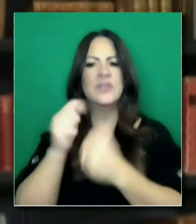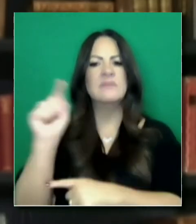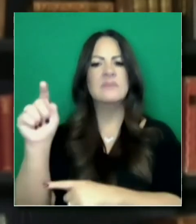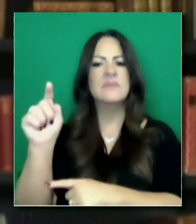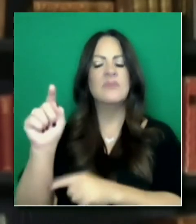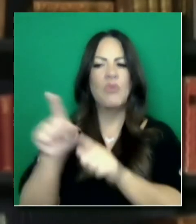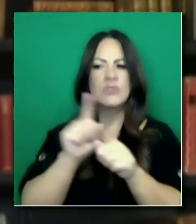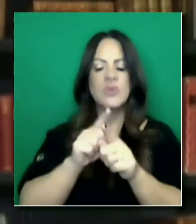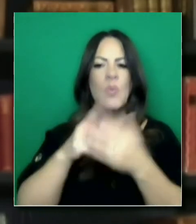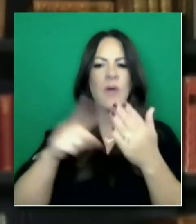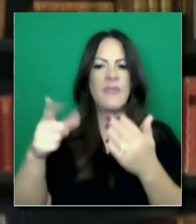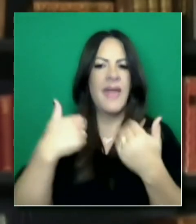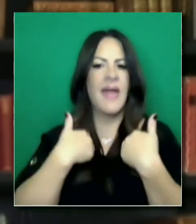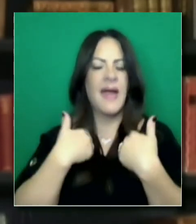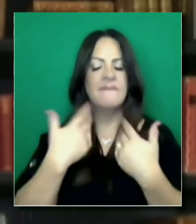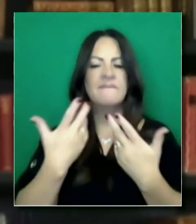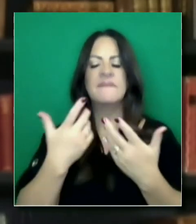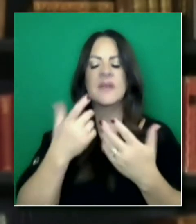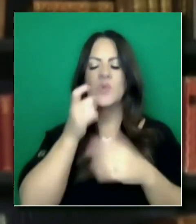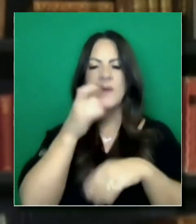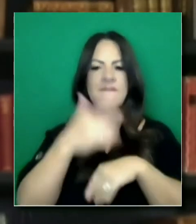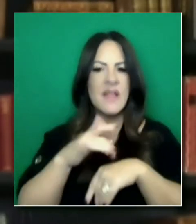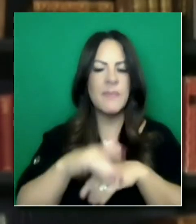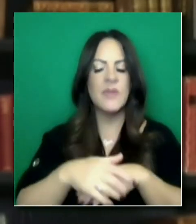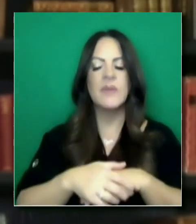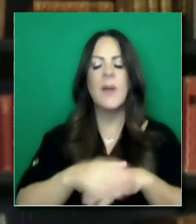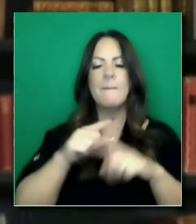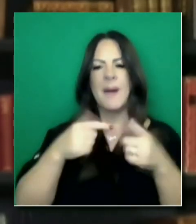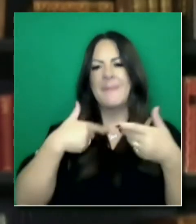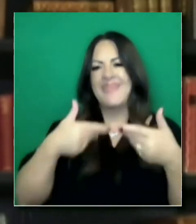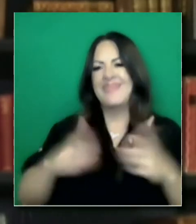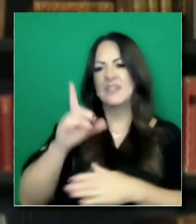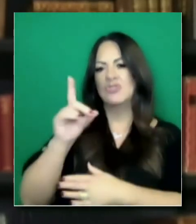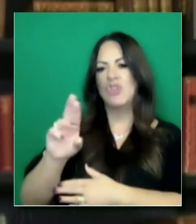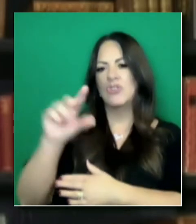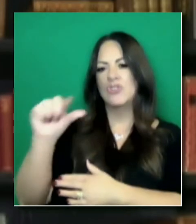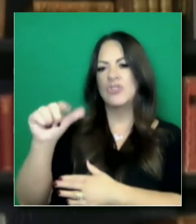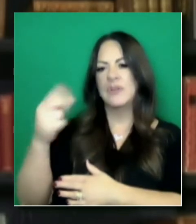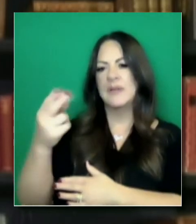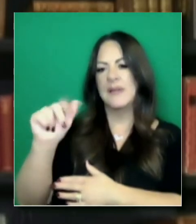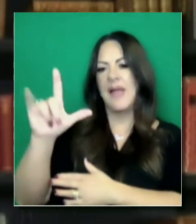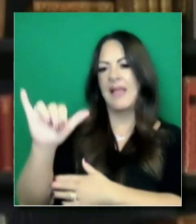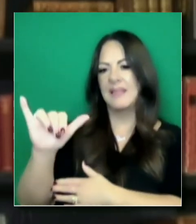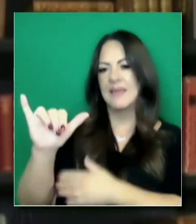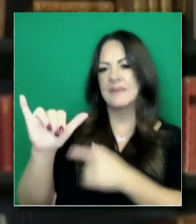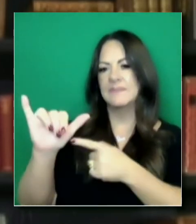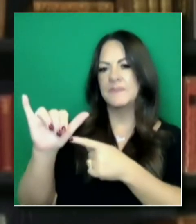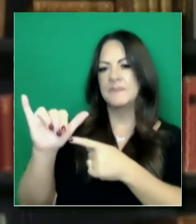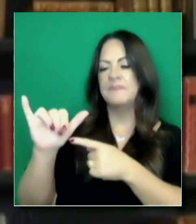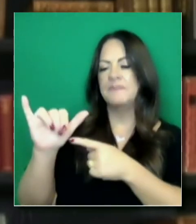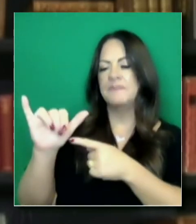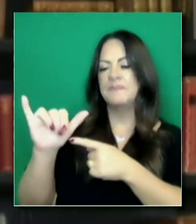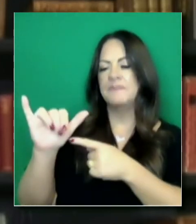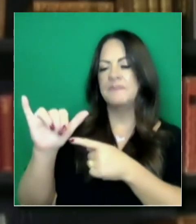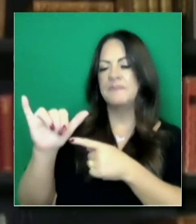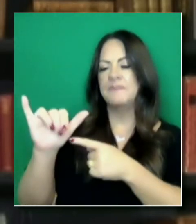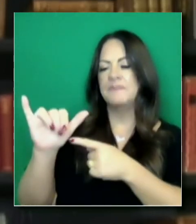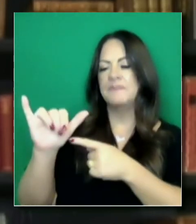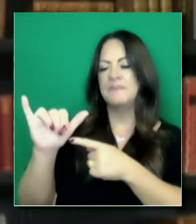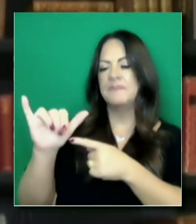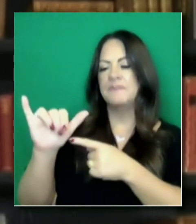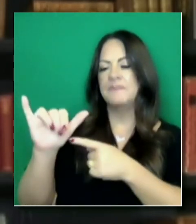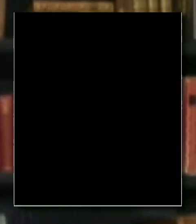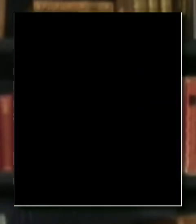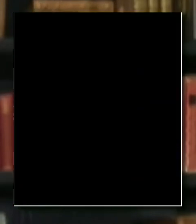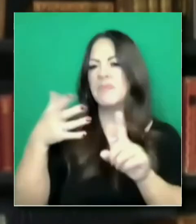cogently, Dr. Galley could also amplify and answer that question. And then I think this is an opportunity for Dr. Galley,